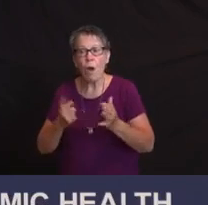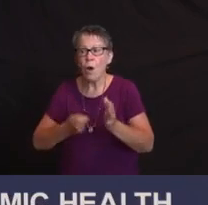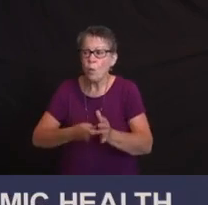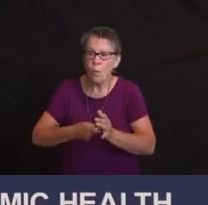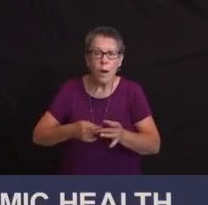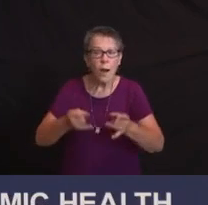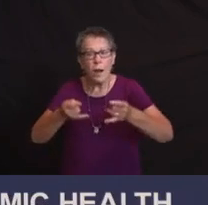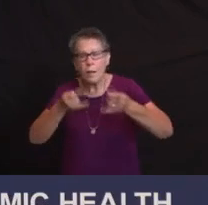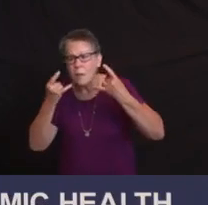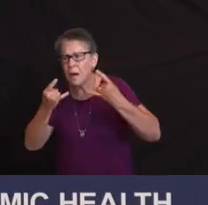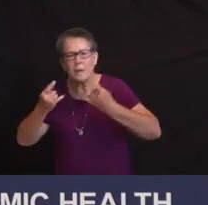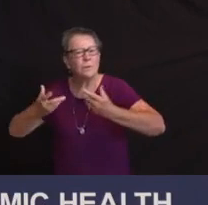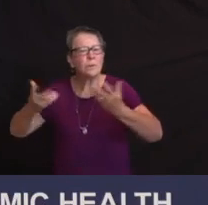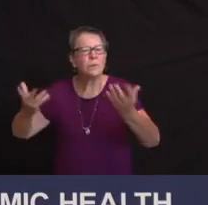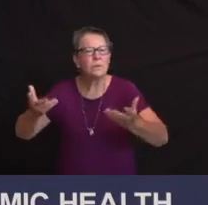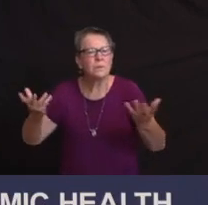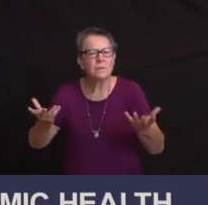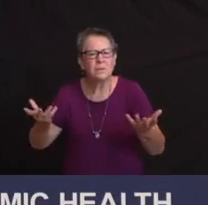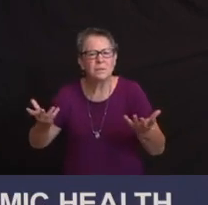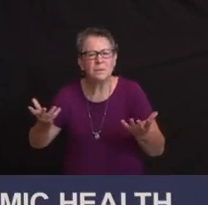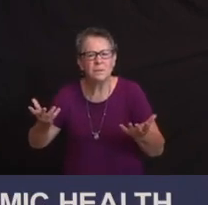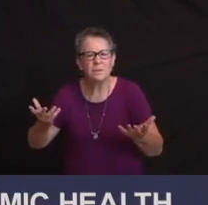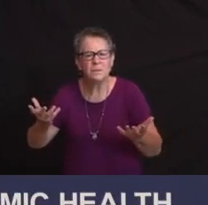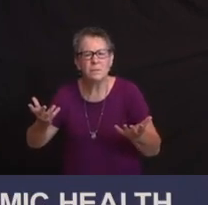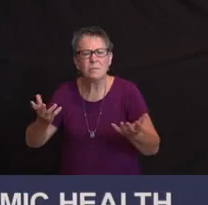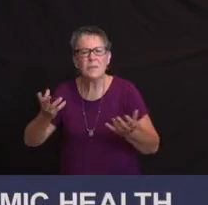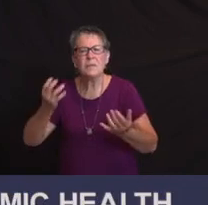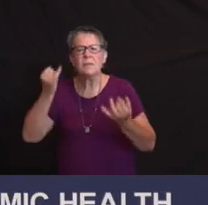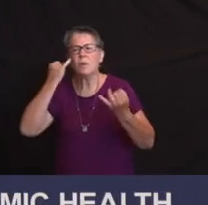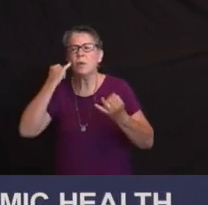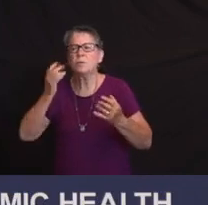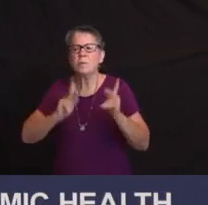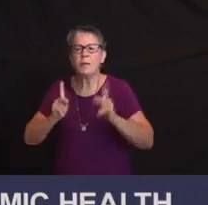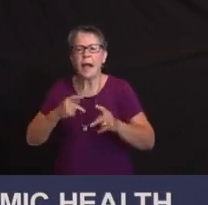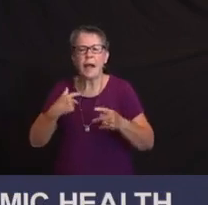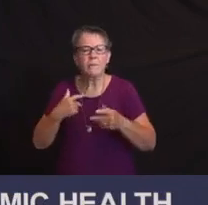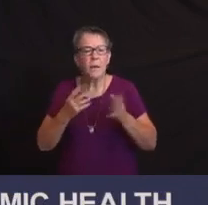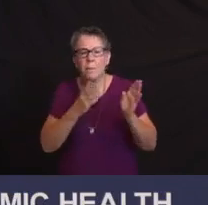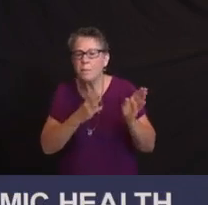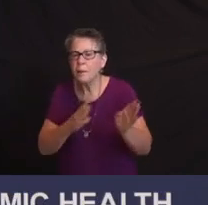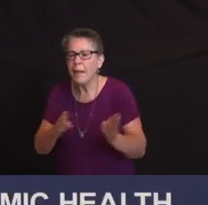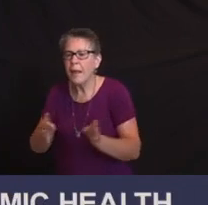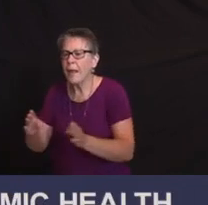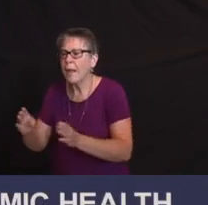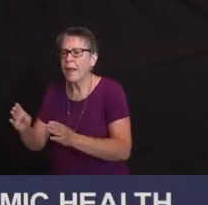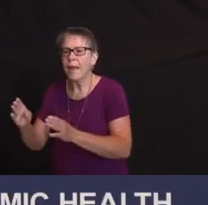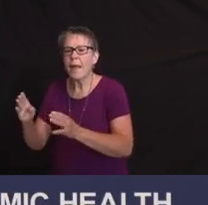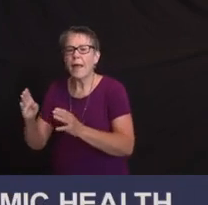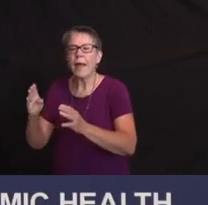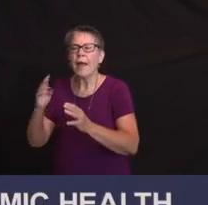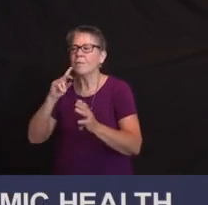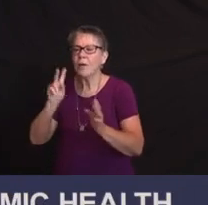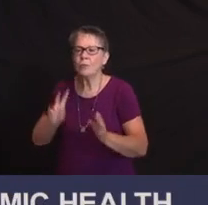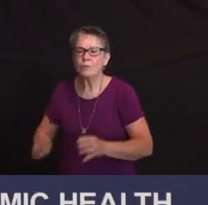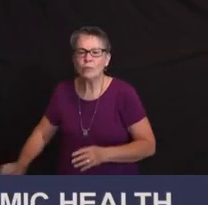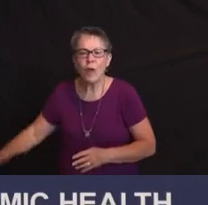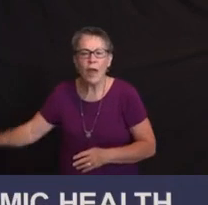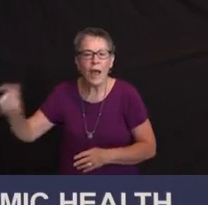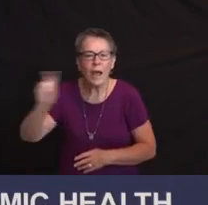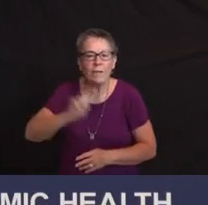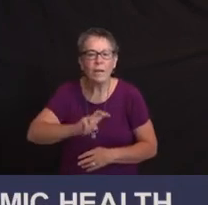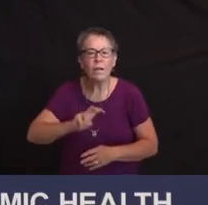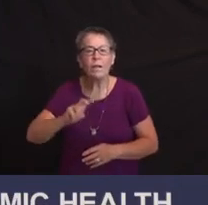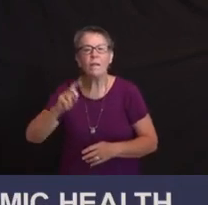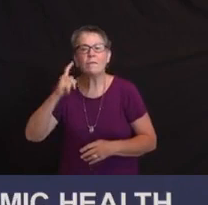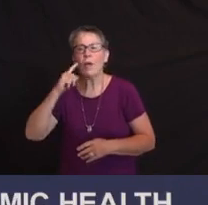plans, or maybe alter those plans to not see high-risk family members given the trajectory of the Delta variant? What's